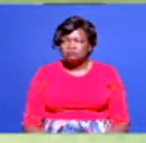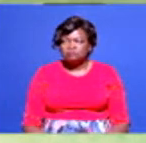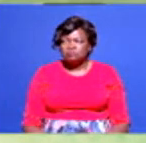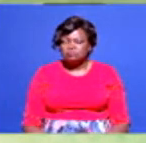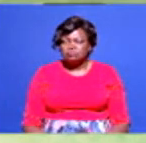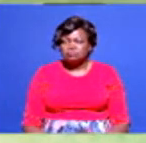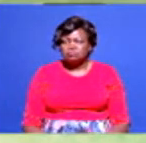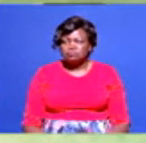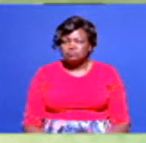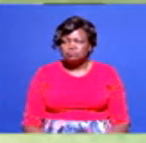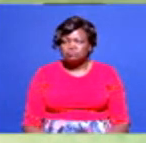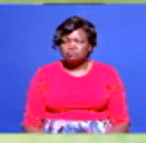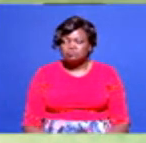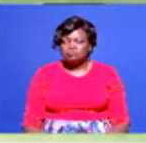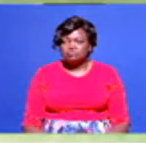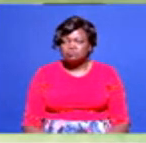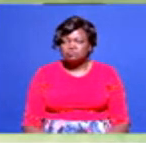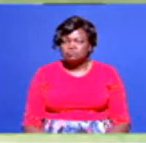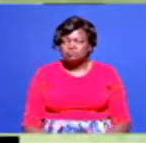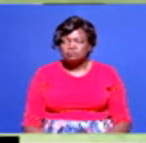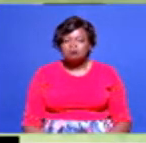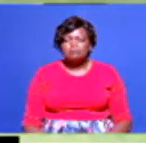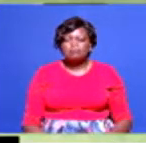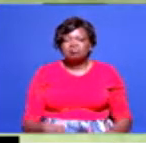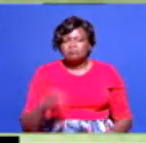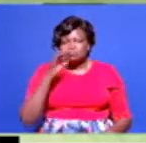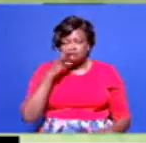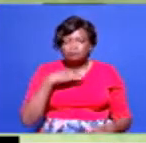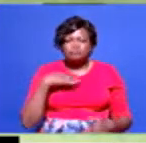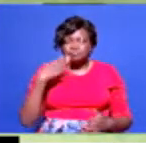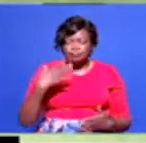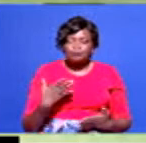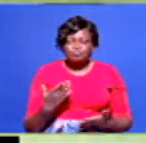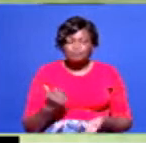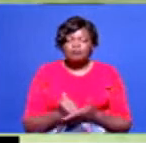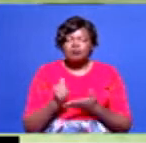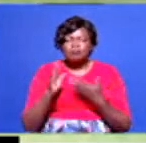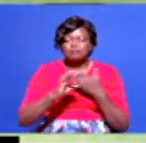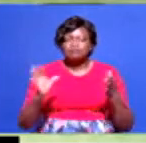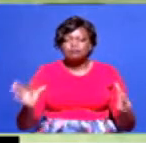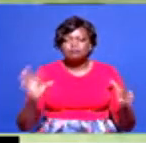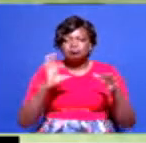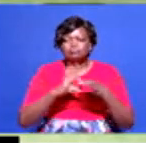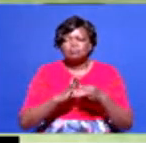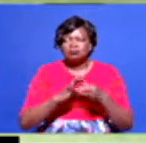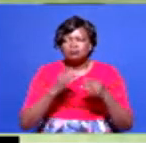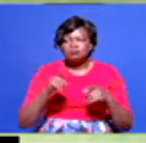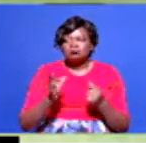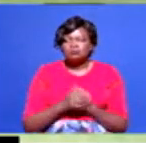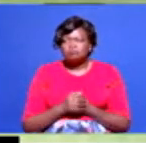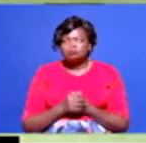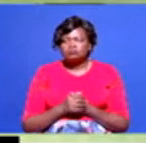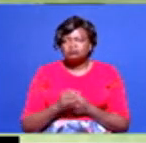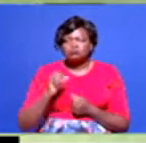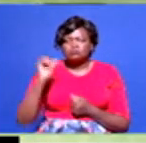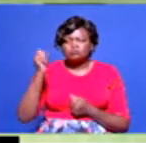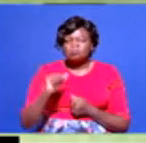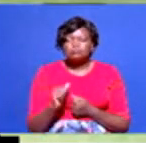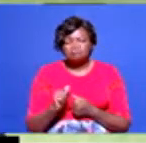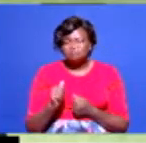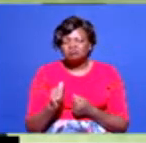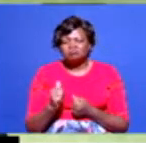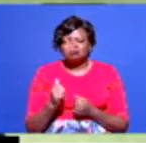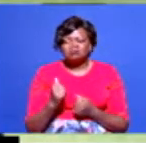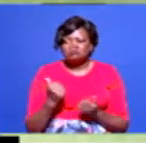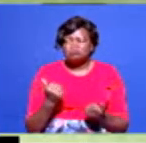And yet, with his wit, he has always held this country together. He never took something so seriously as